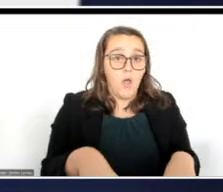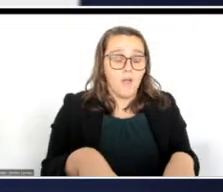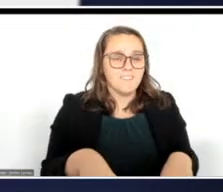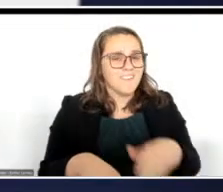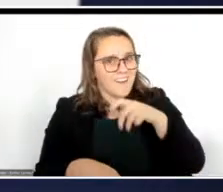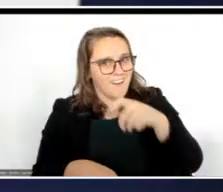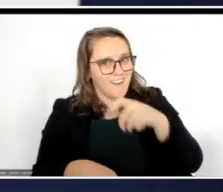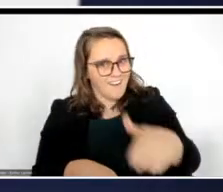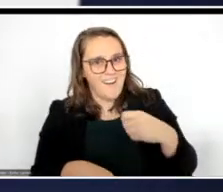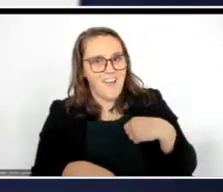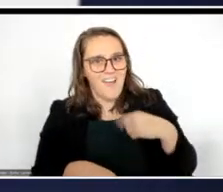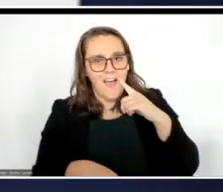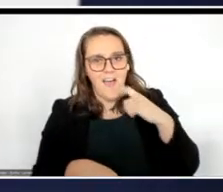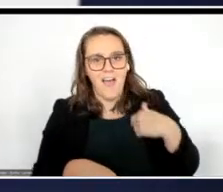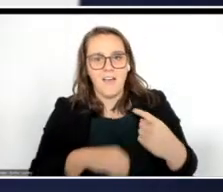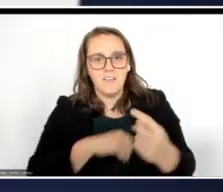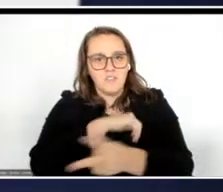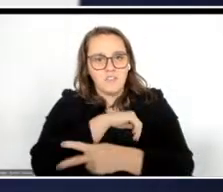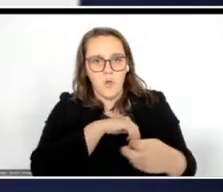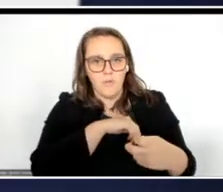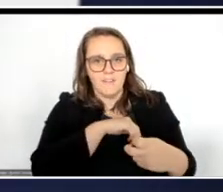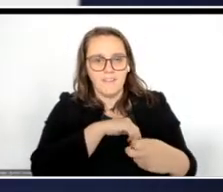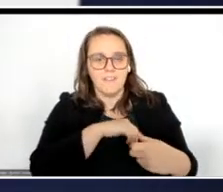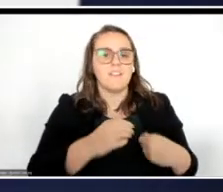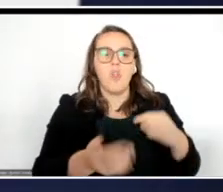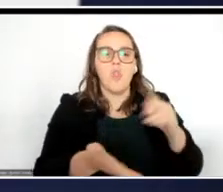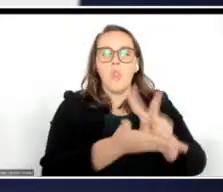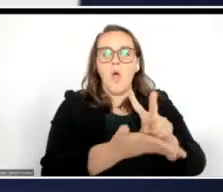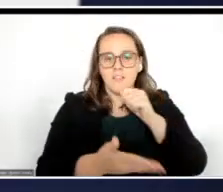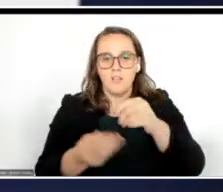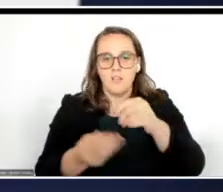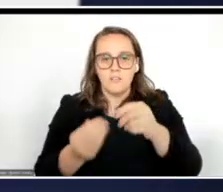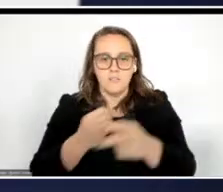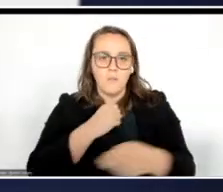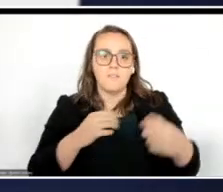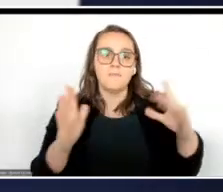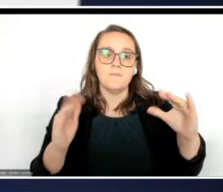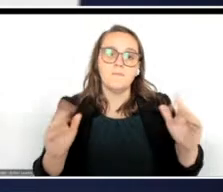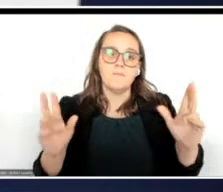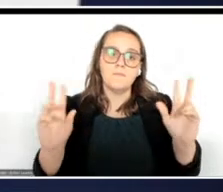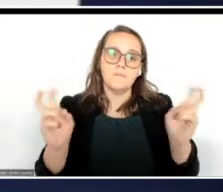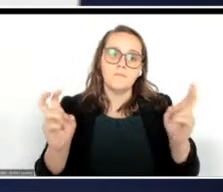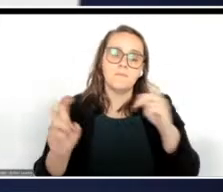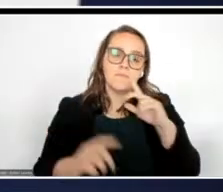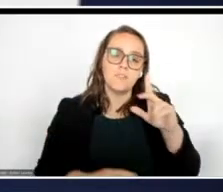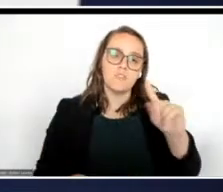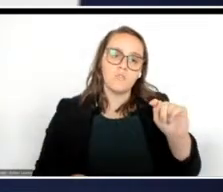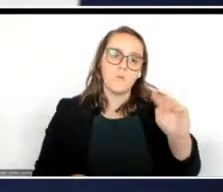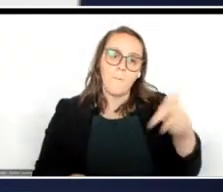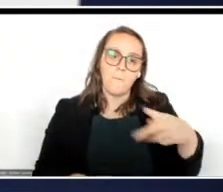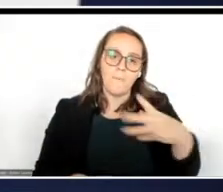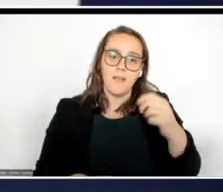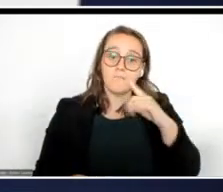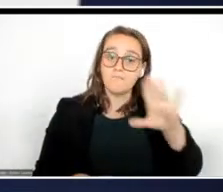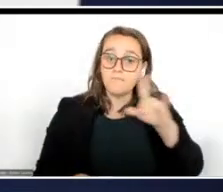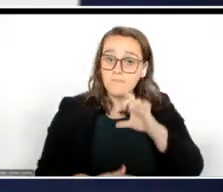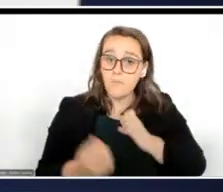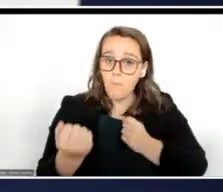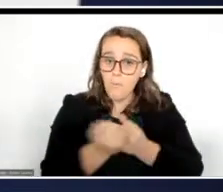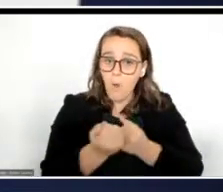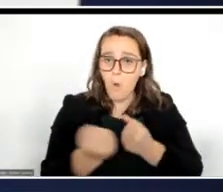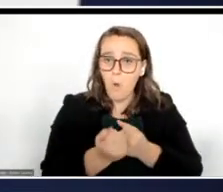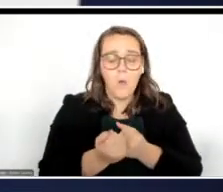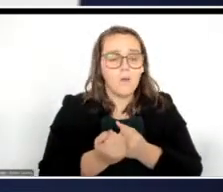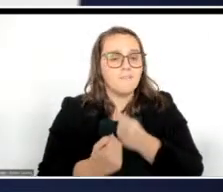analyzed each election challenge and concluded this: Donald Trump and his supporters failed to present evidence of fraud